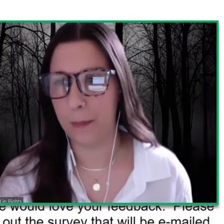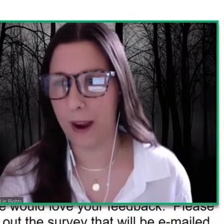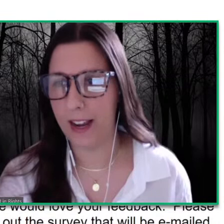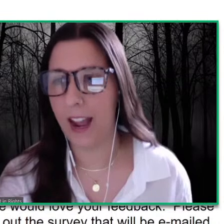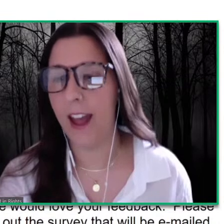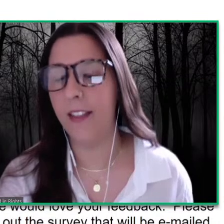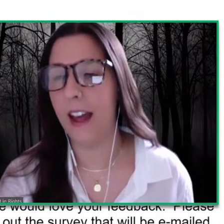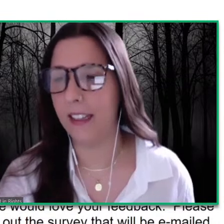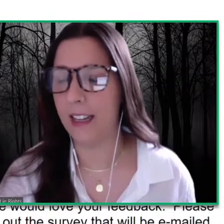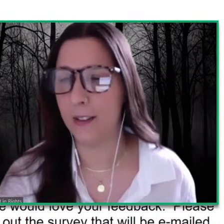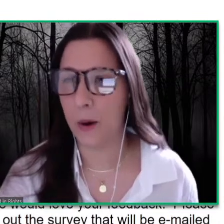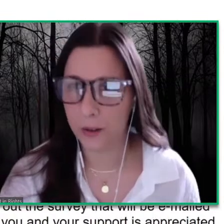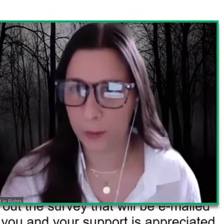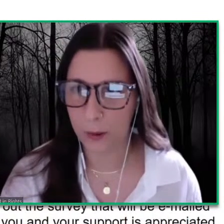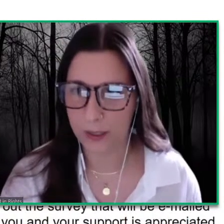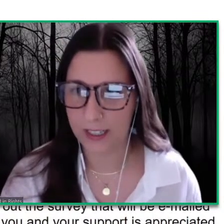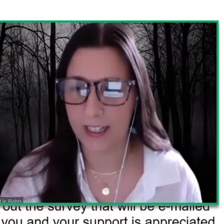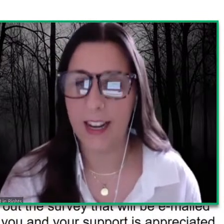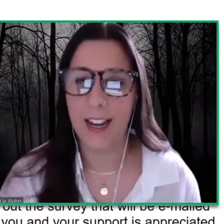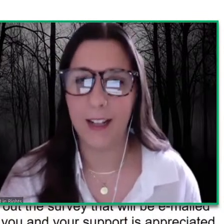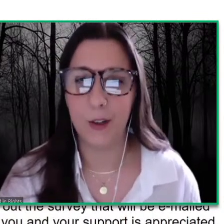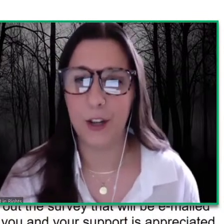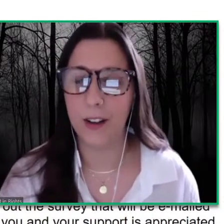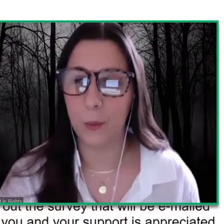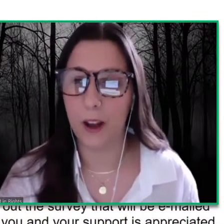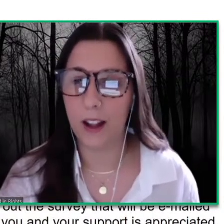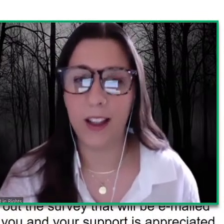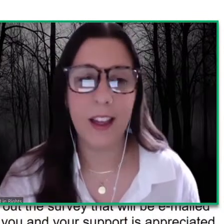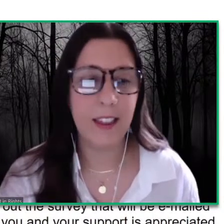bit.ly/SCAC Shunpike. And that link is also posted